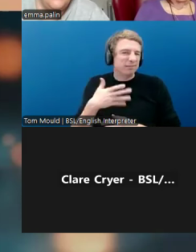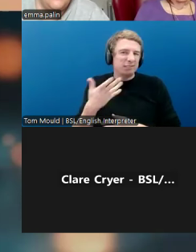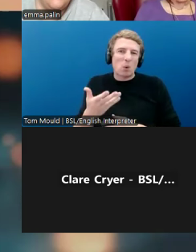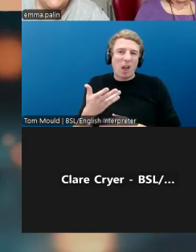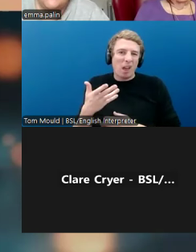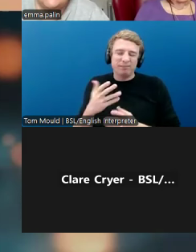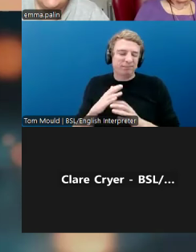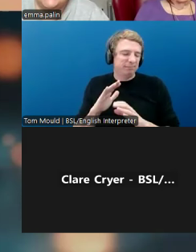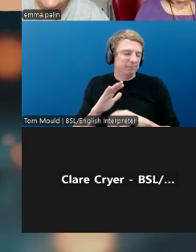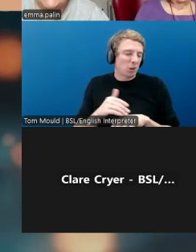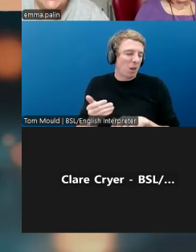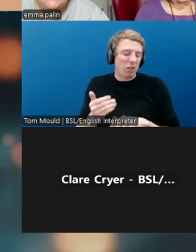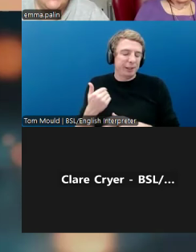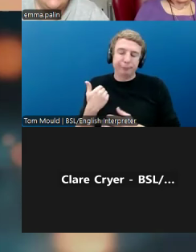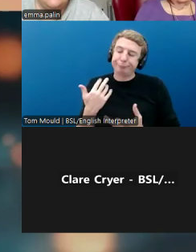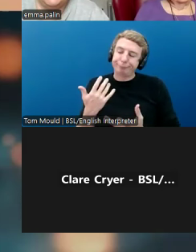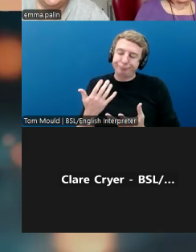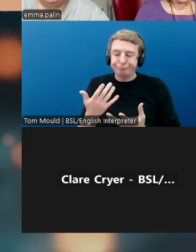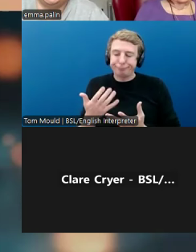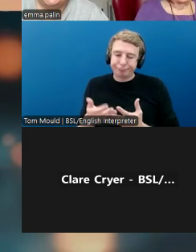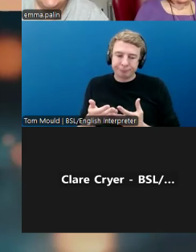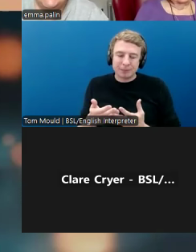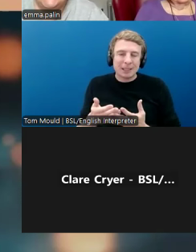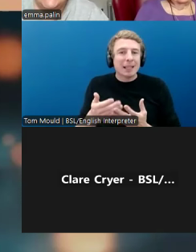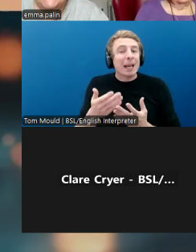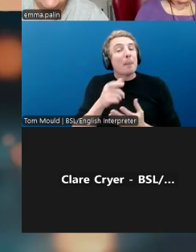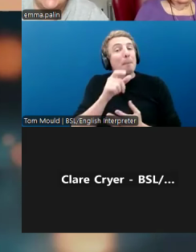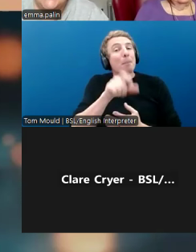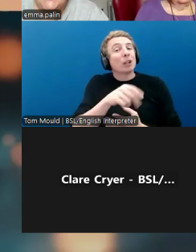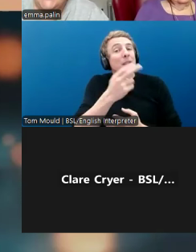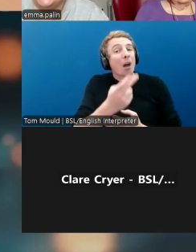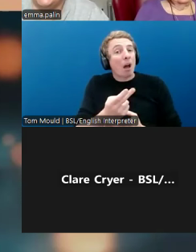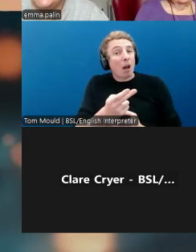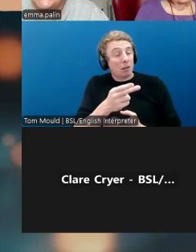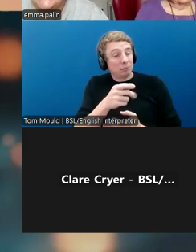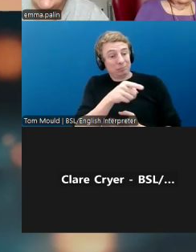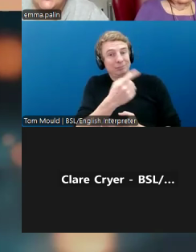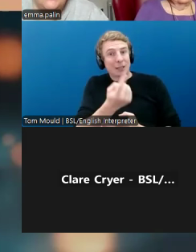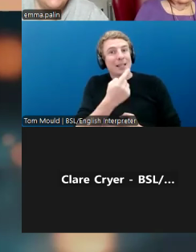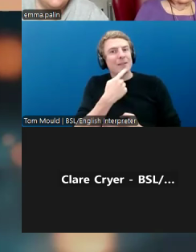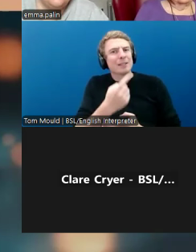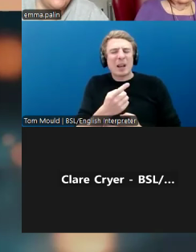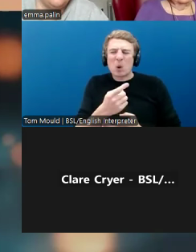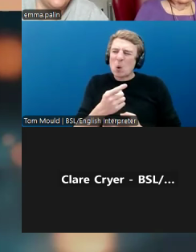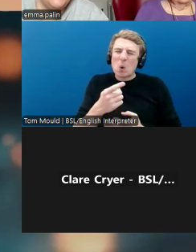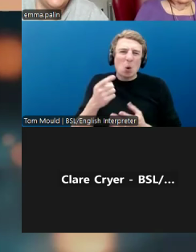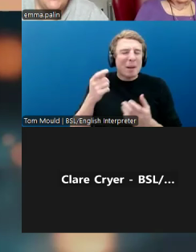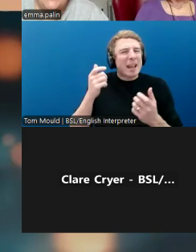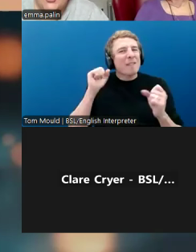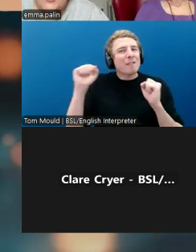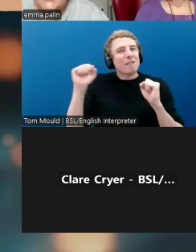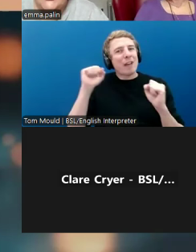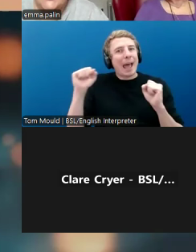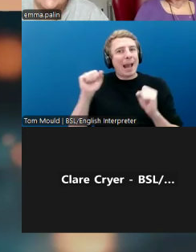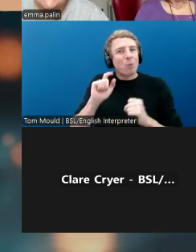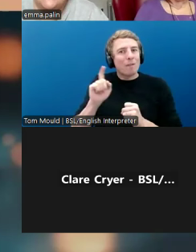that the artist she was working with was a Manchester City supporter, and so was she. So they found common ground